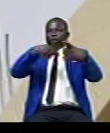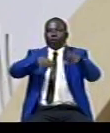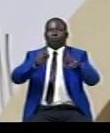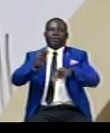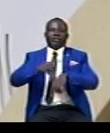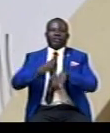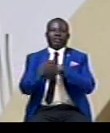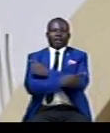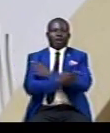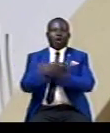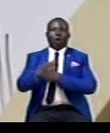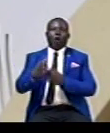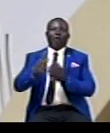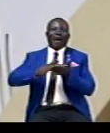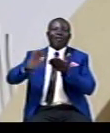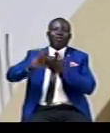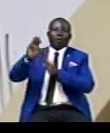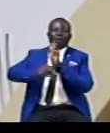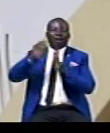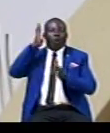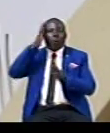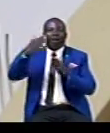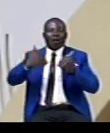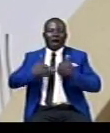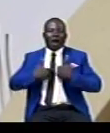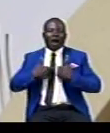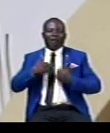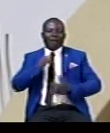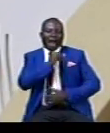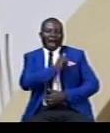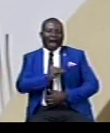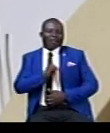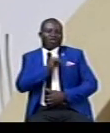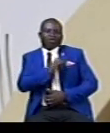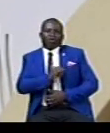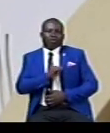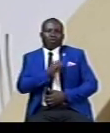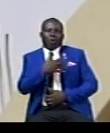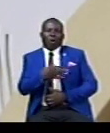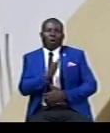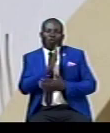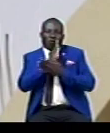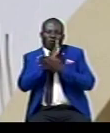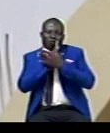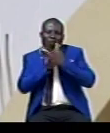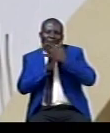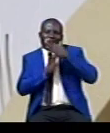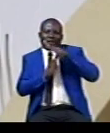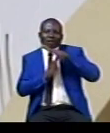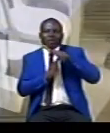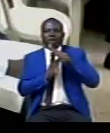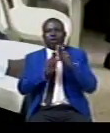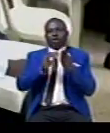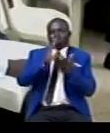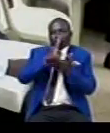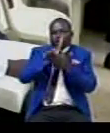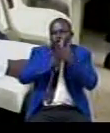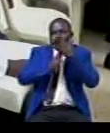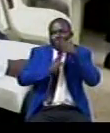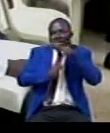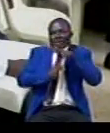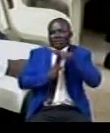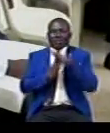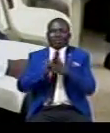Atonement, will have an attitude of penitence, sobriety,